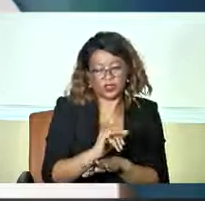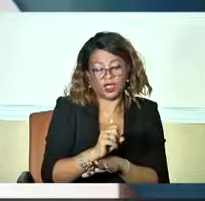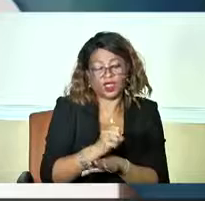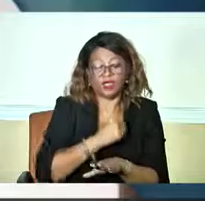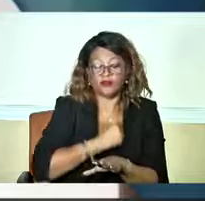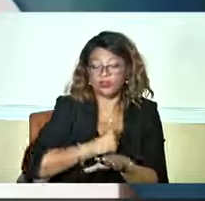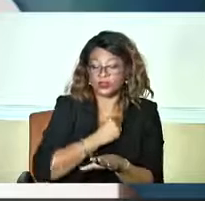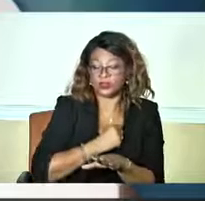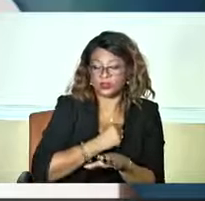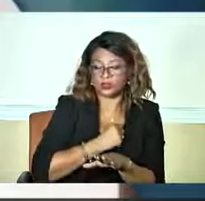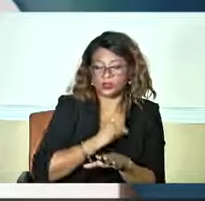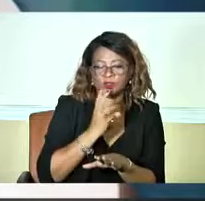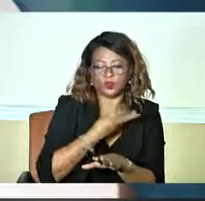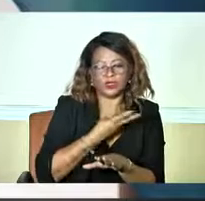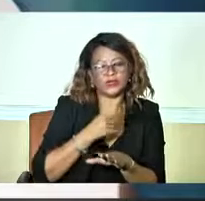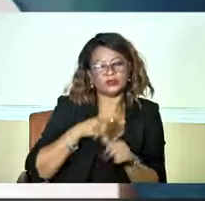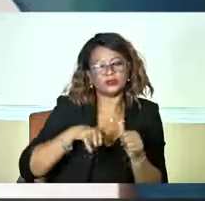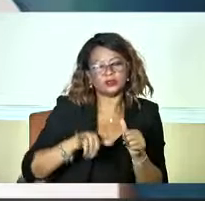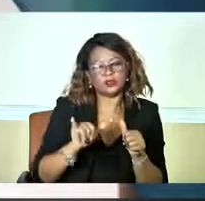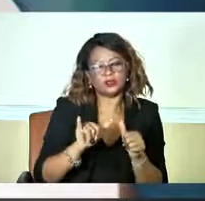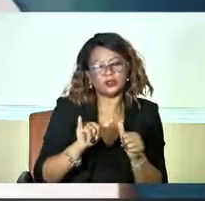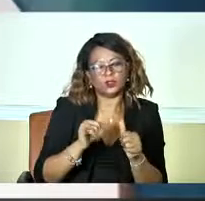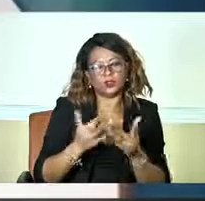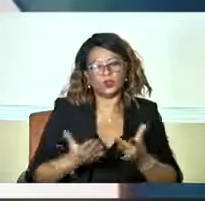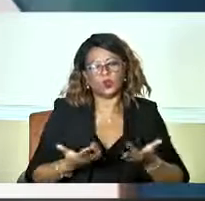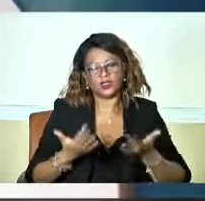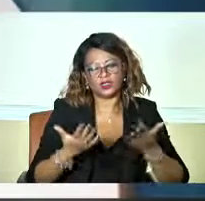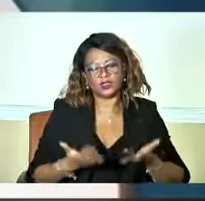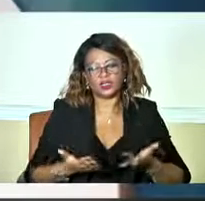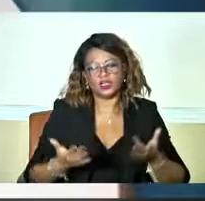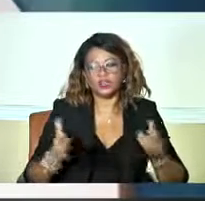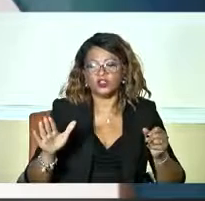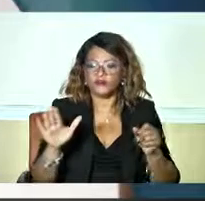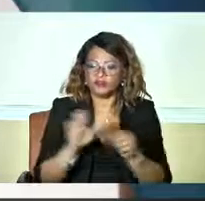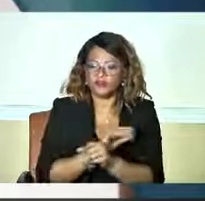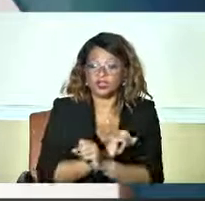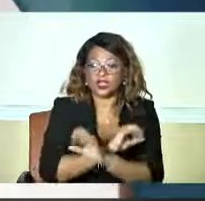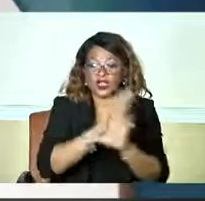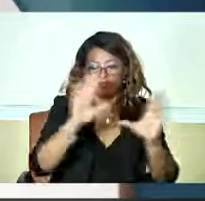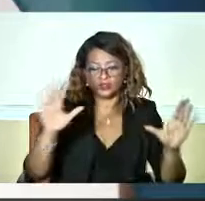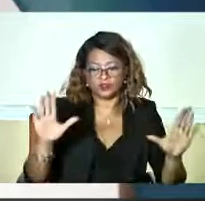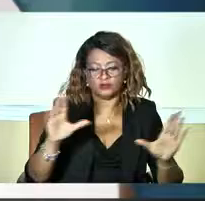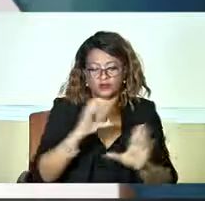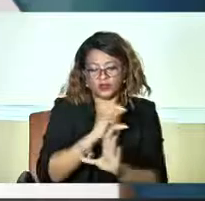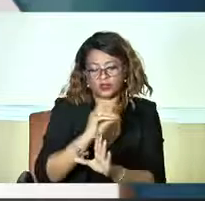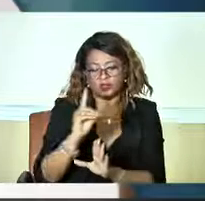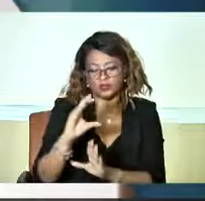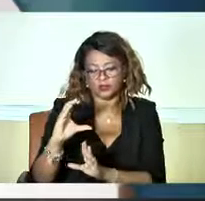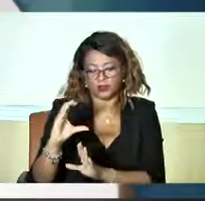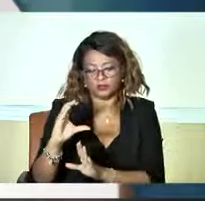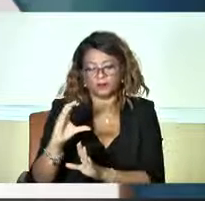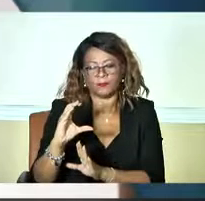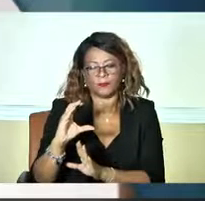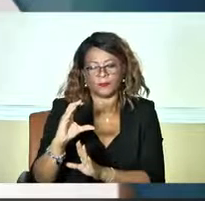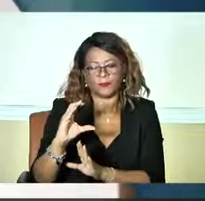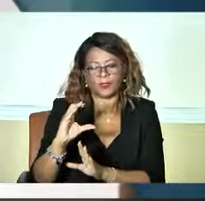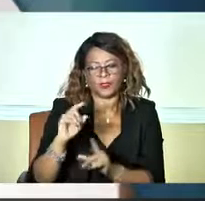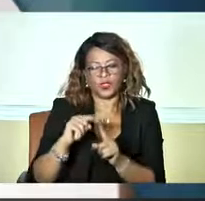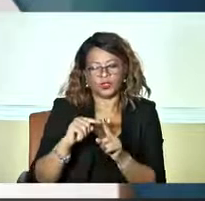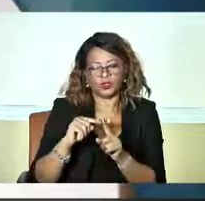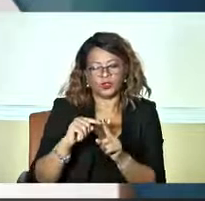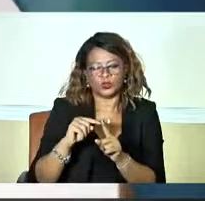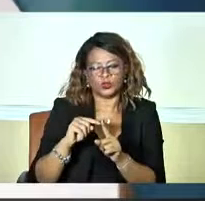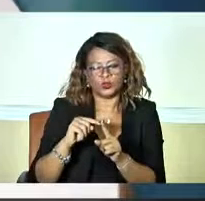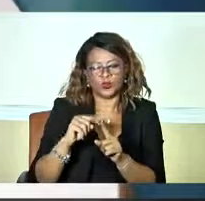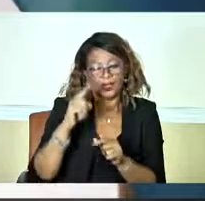Unfortunately, we are still awaiting the full clearance of the CDC, who